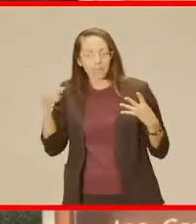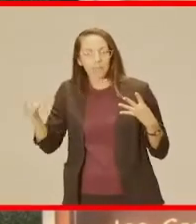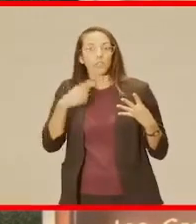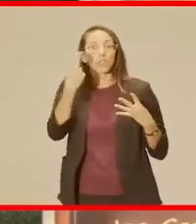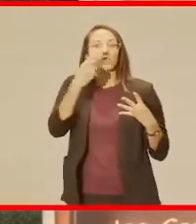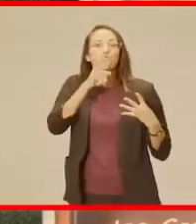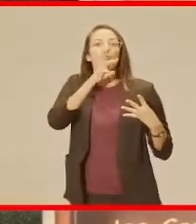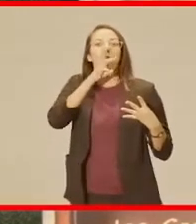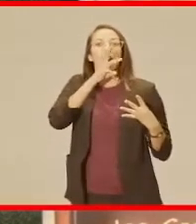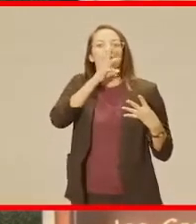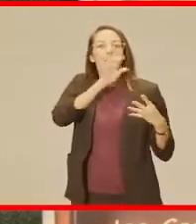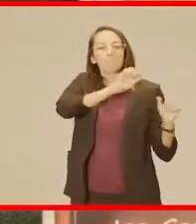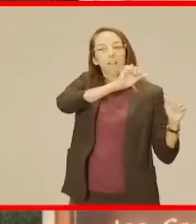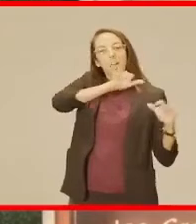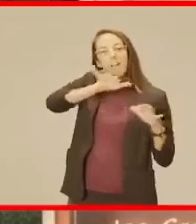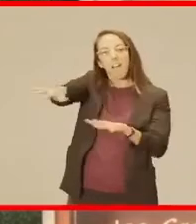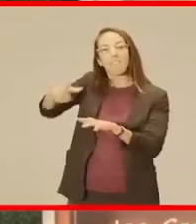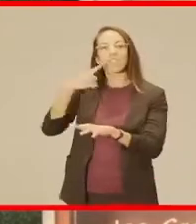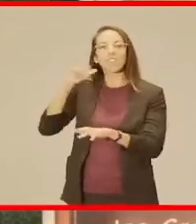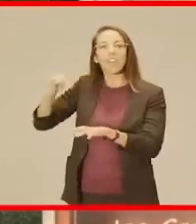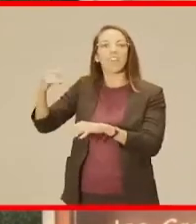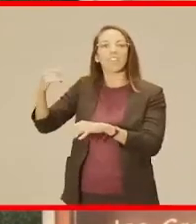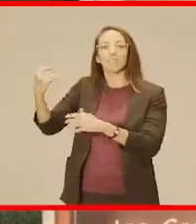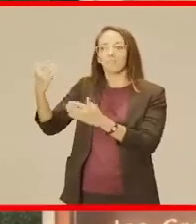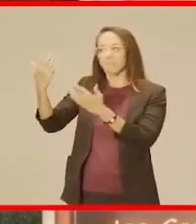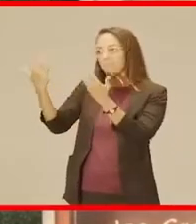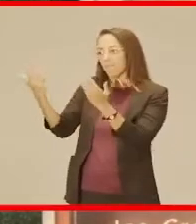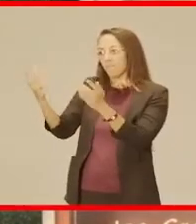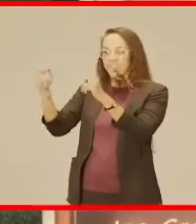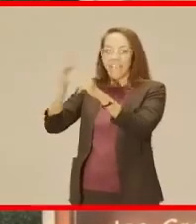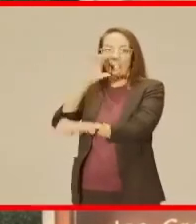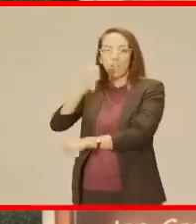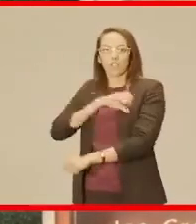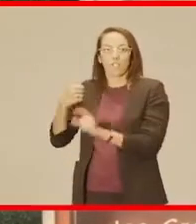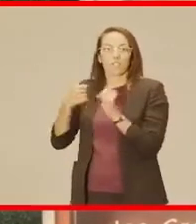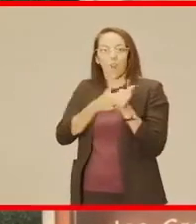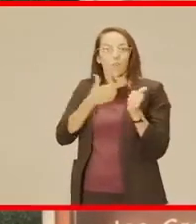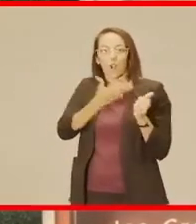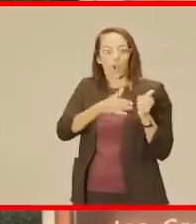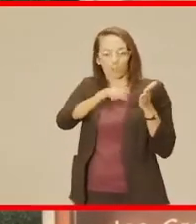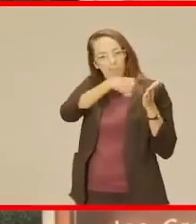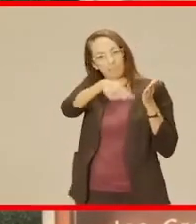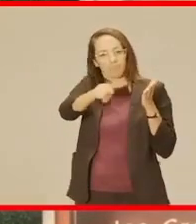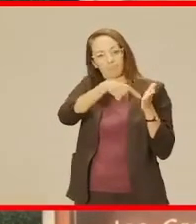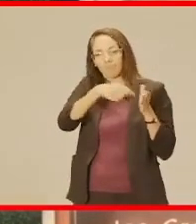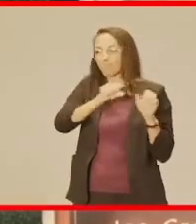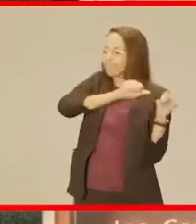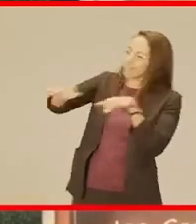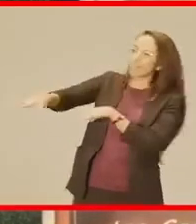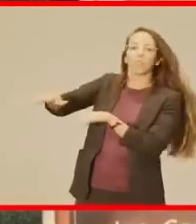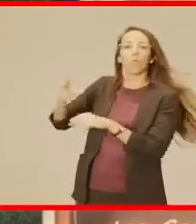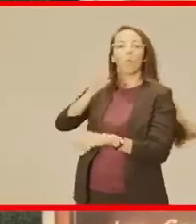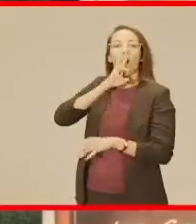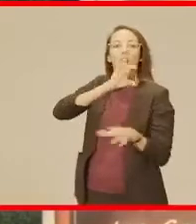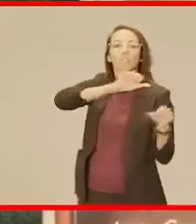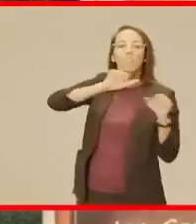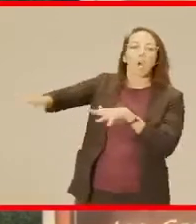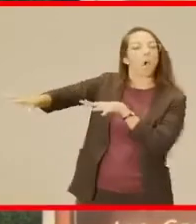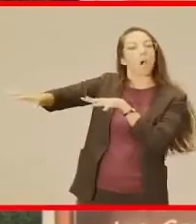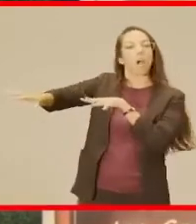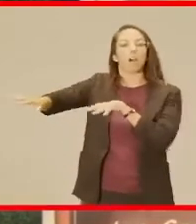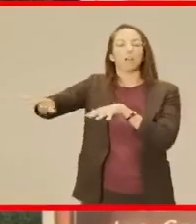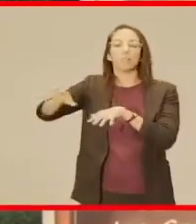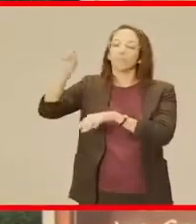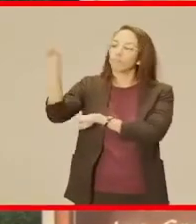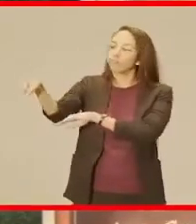And while fighting another team, she by this case started doing this weird dance